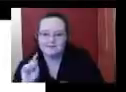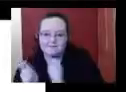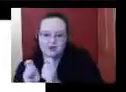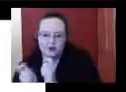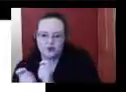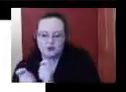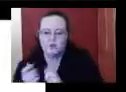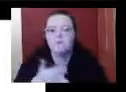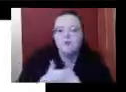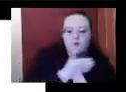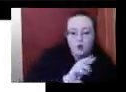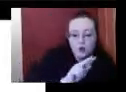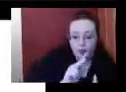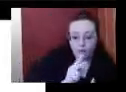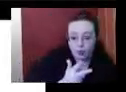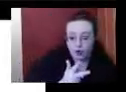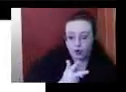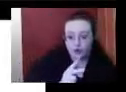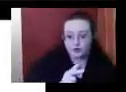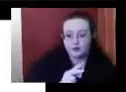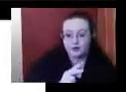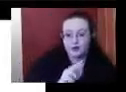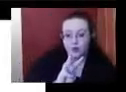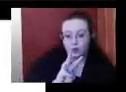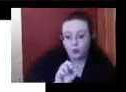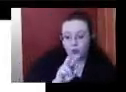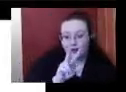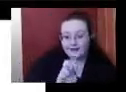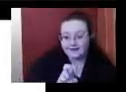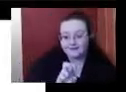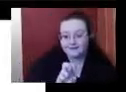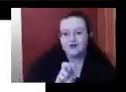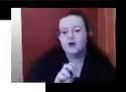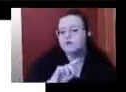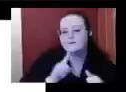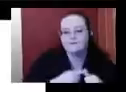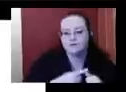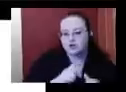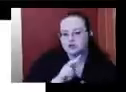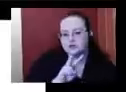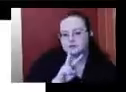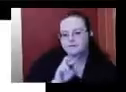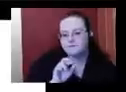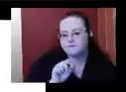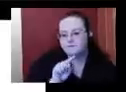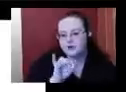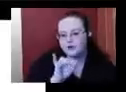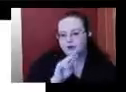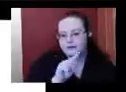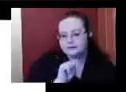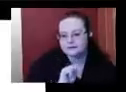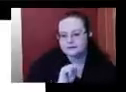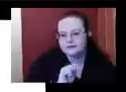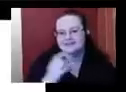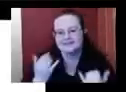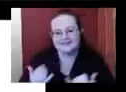the Alpha variant. The Delta variant has increased from only 1% of cases in April